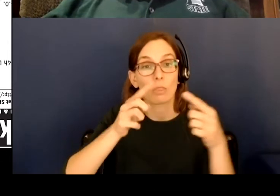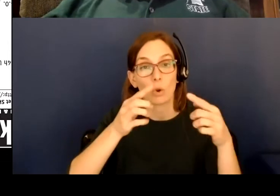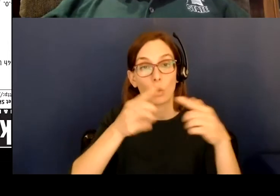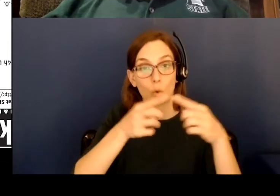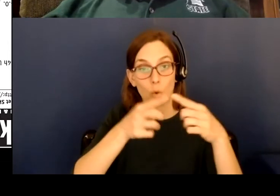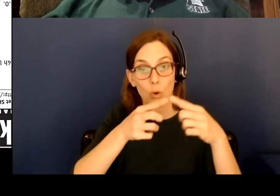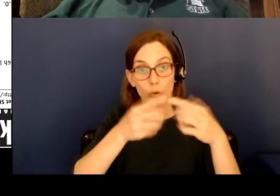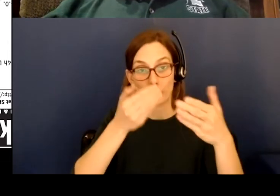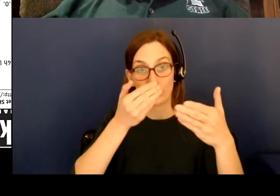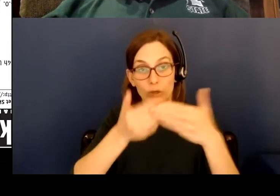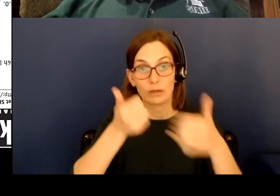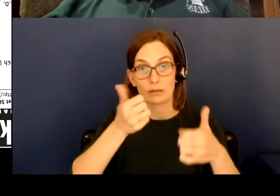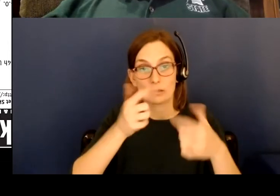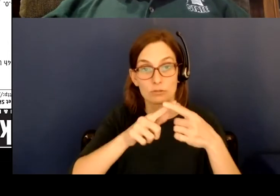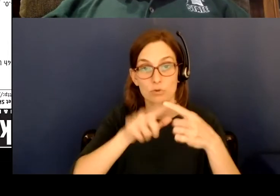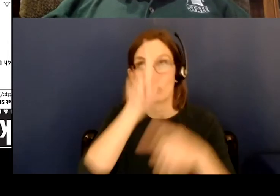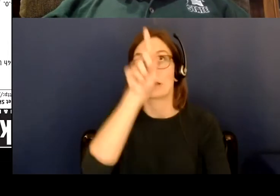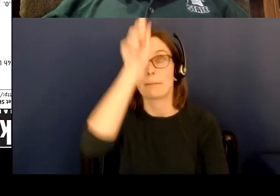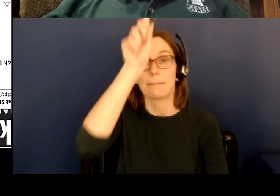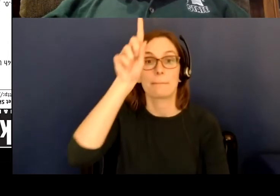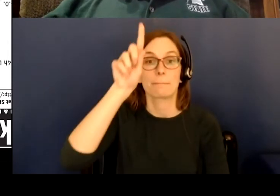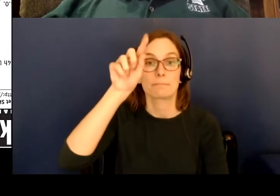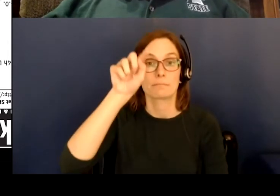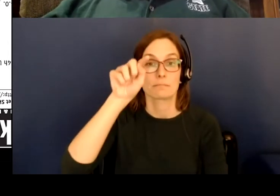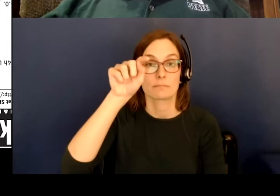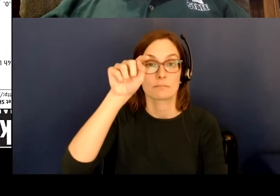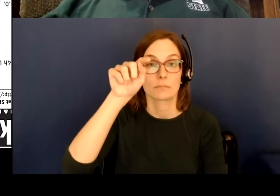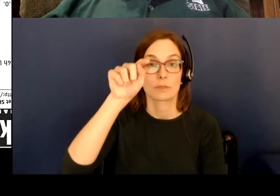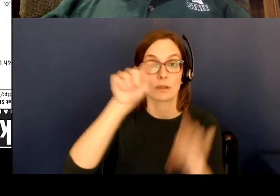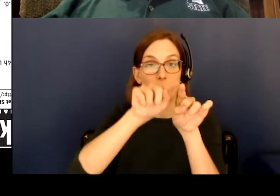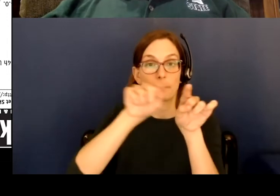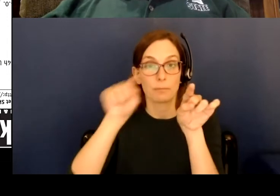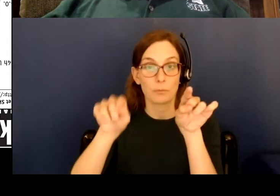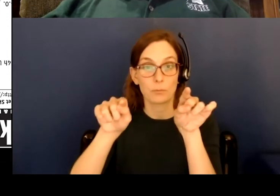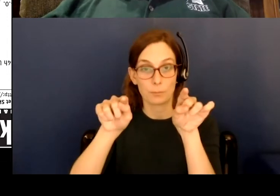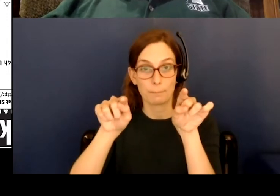zenith, Alpheratz, and go boom.